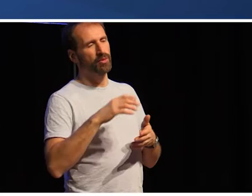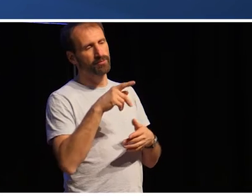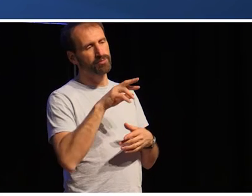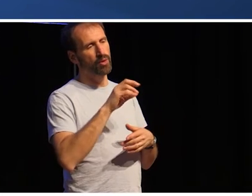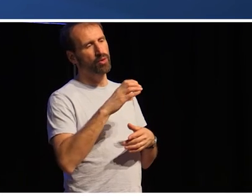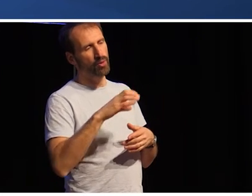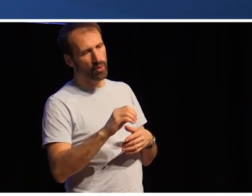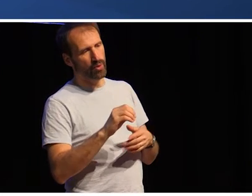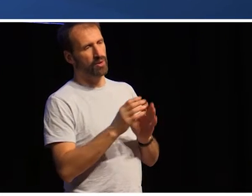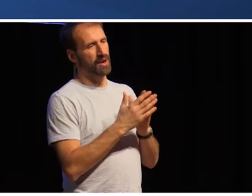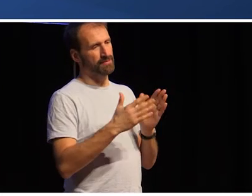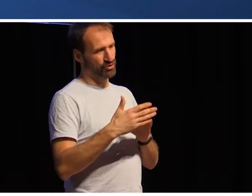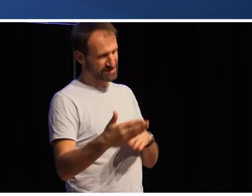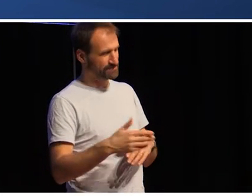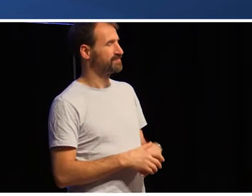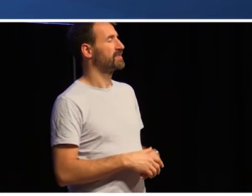It's using the Google V8 engine,